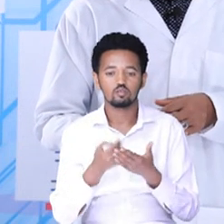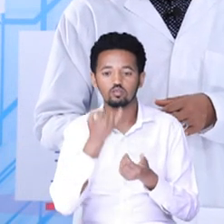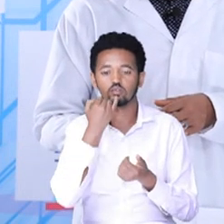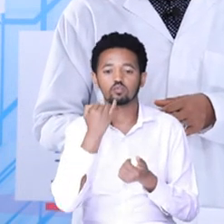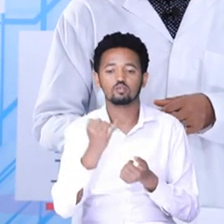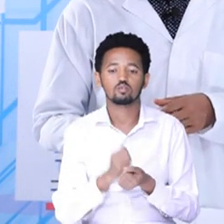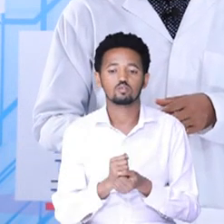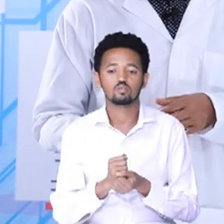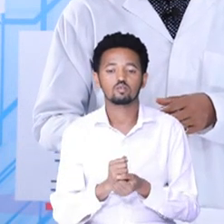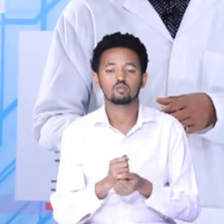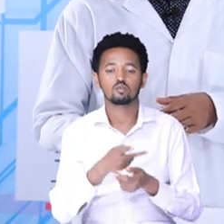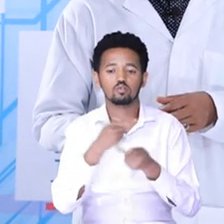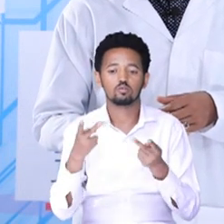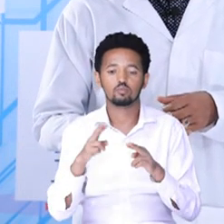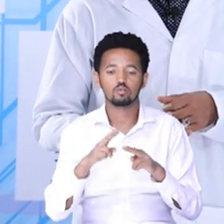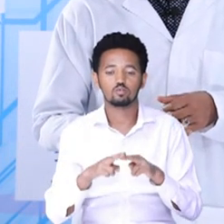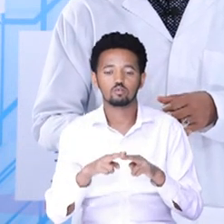settlements.